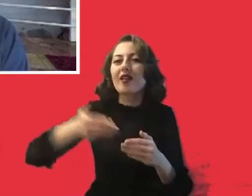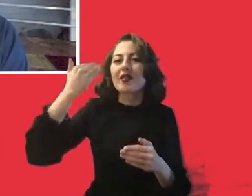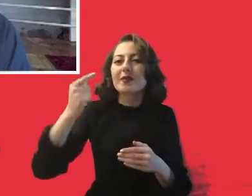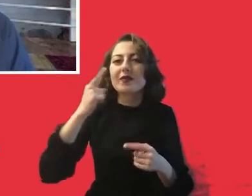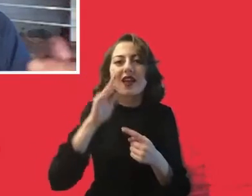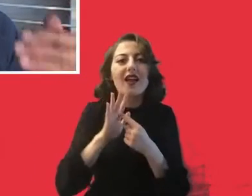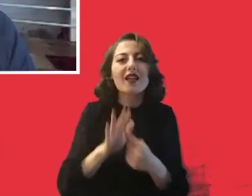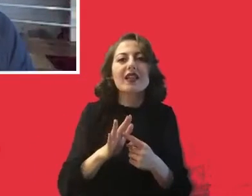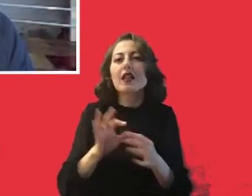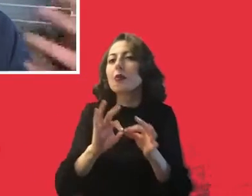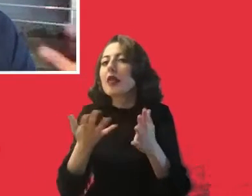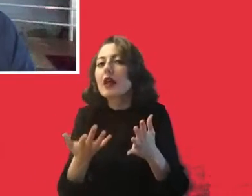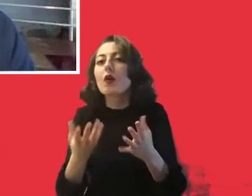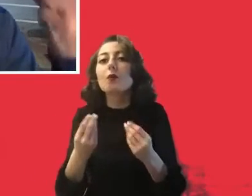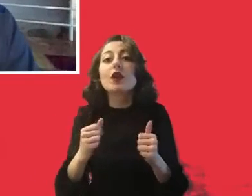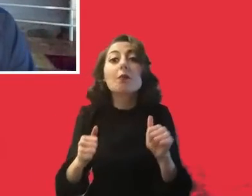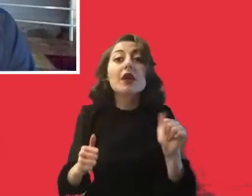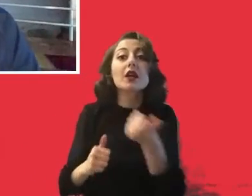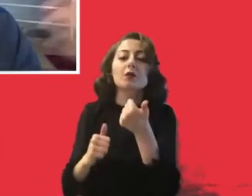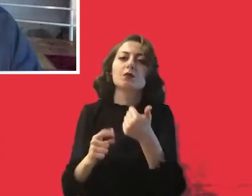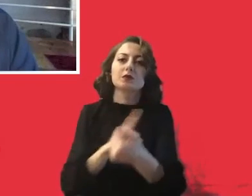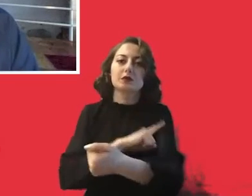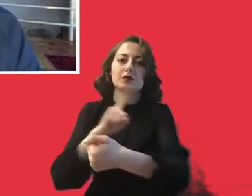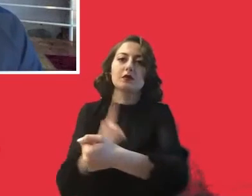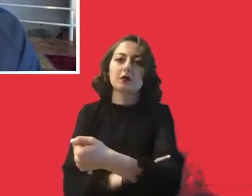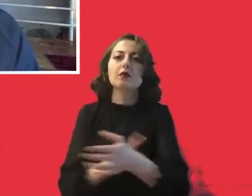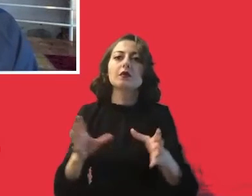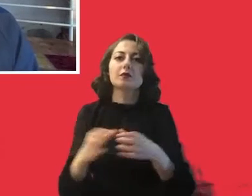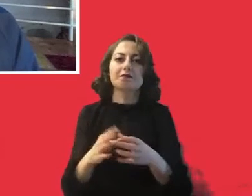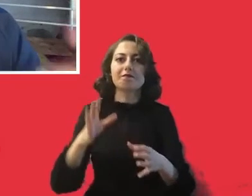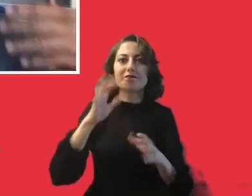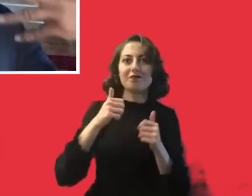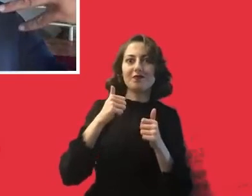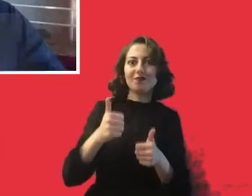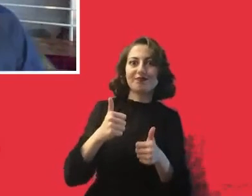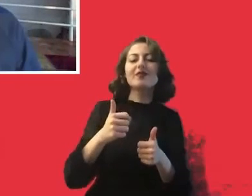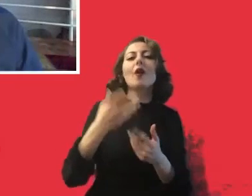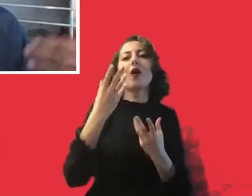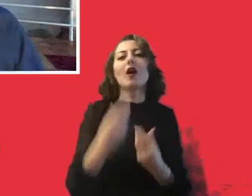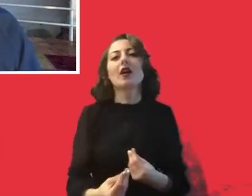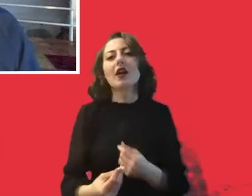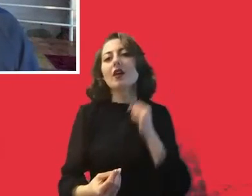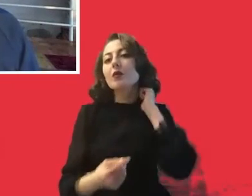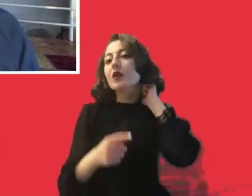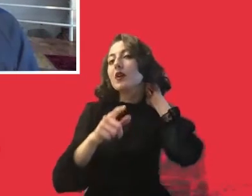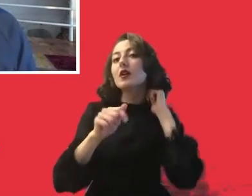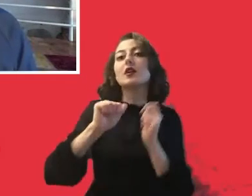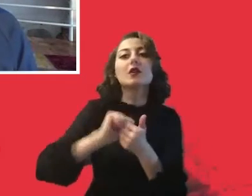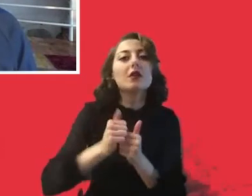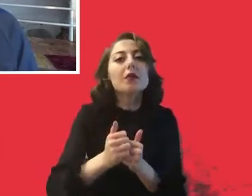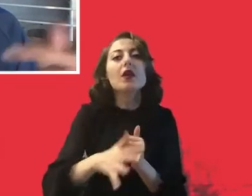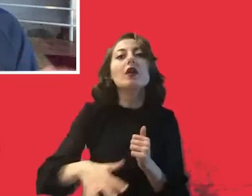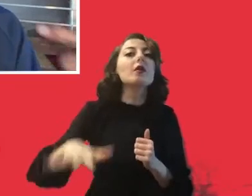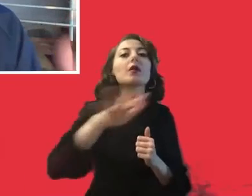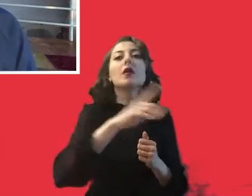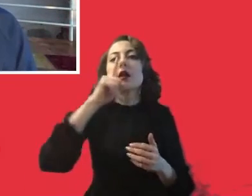the Special Olympics is one of them, and it is a very important potential. It's talking about the existence of it.